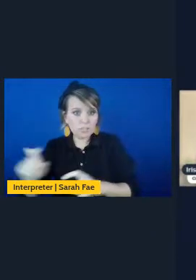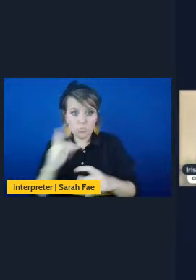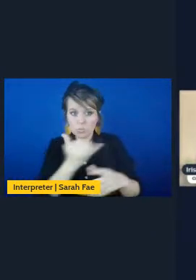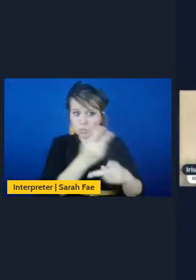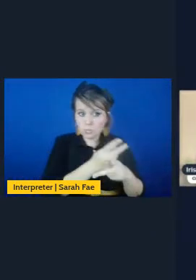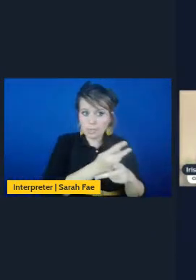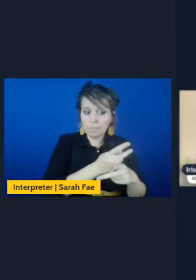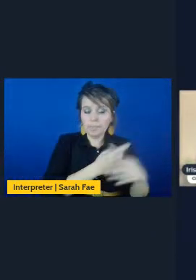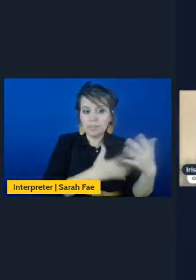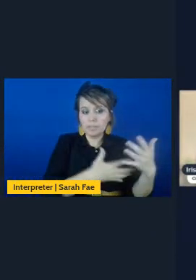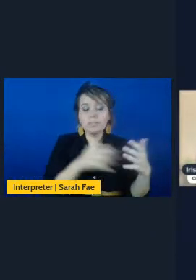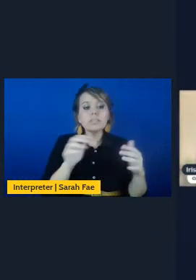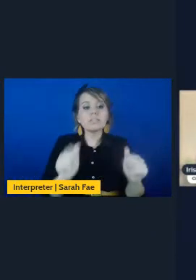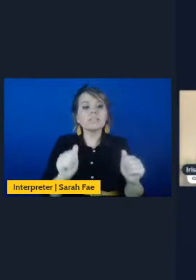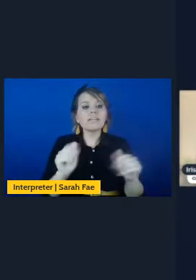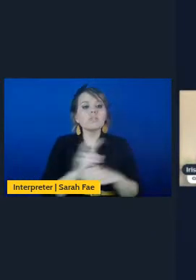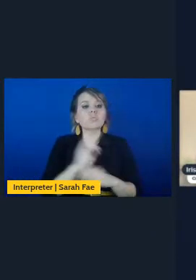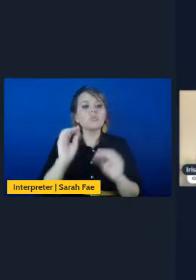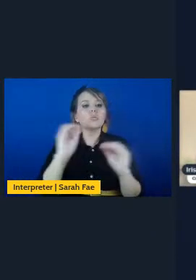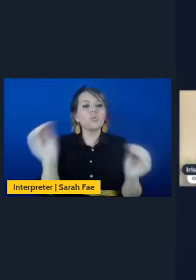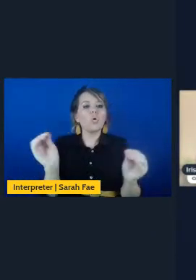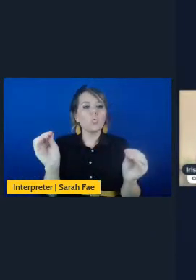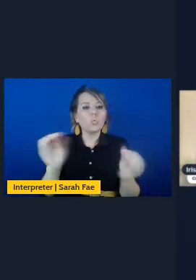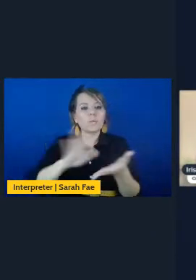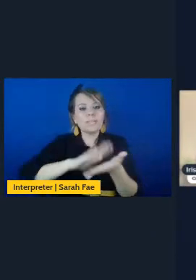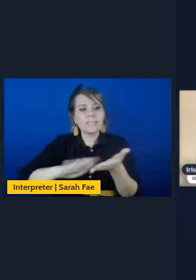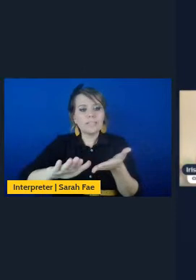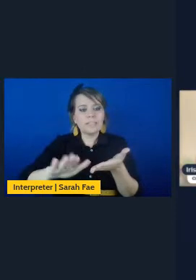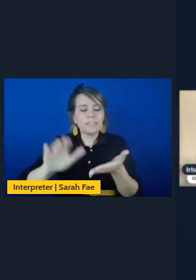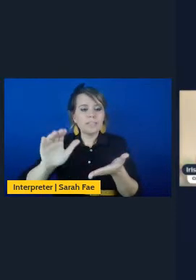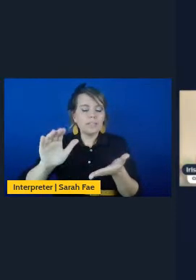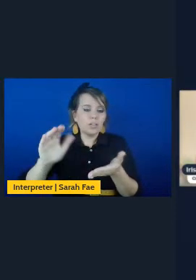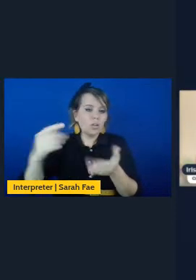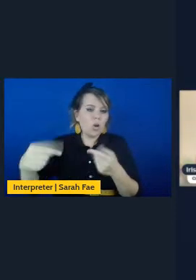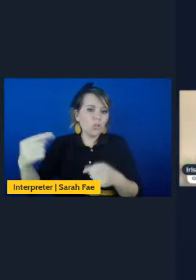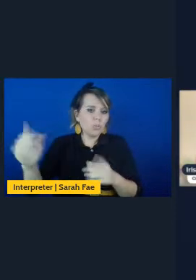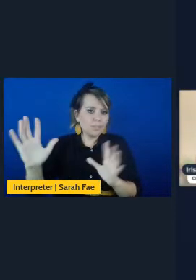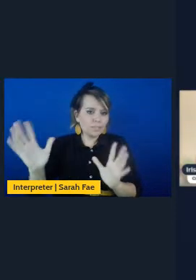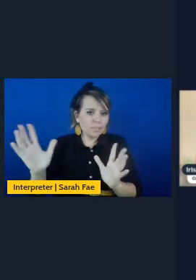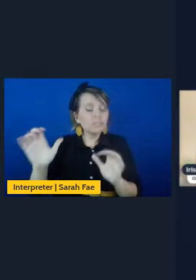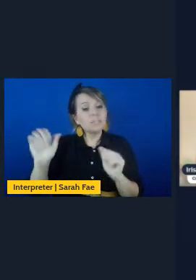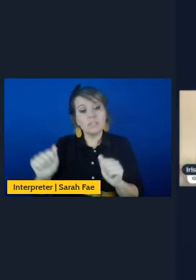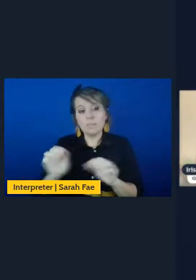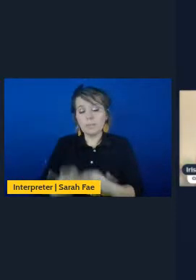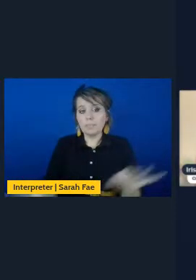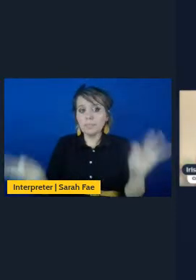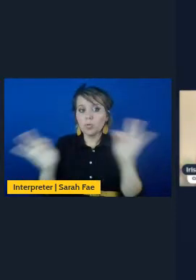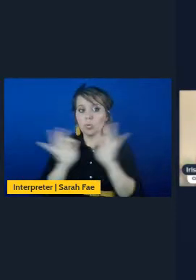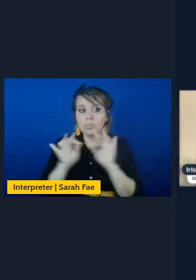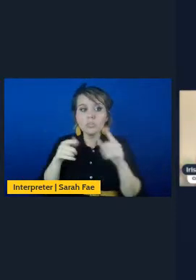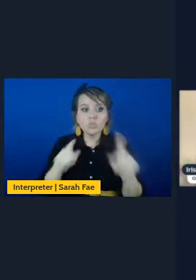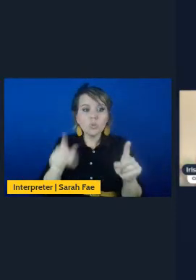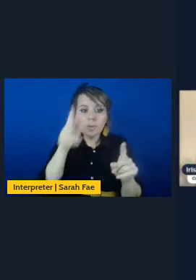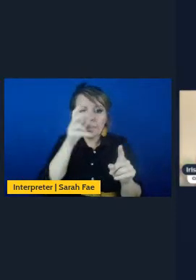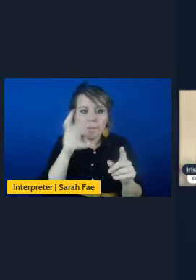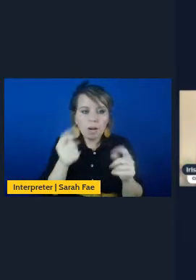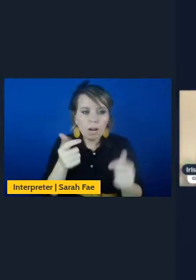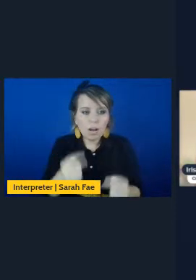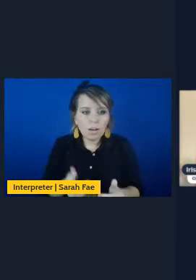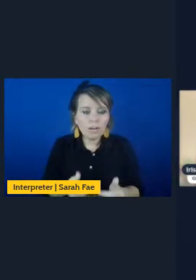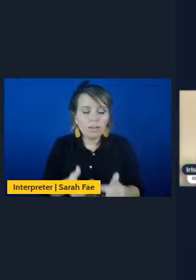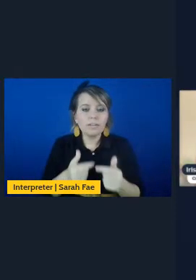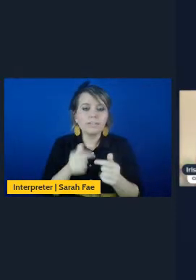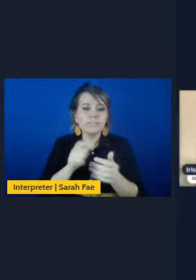for example, the no clean argument here. And this could actually be super important during debugging and writing the